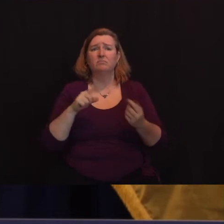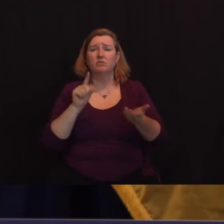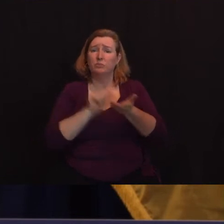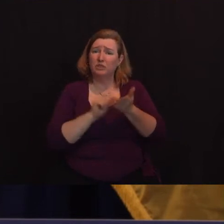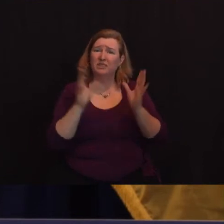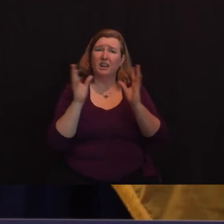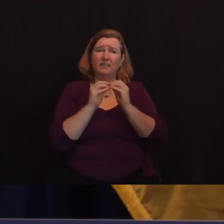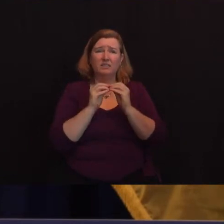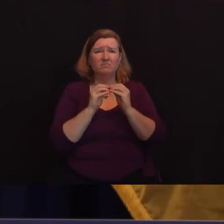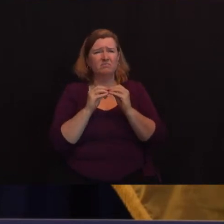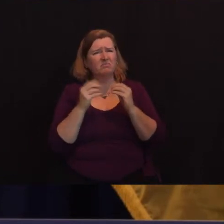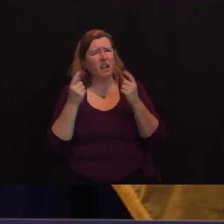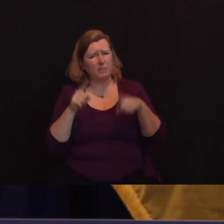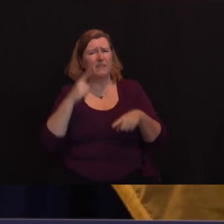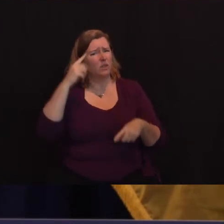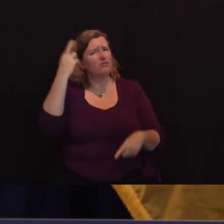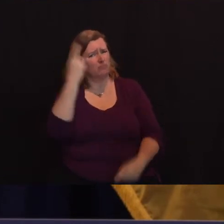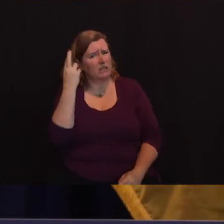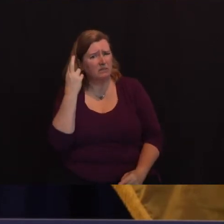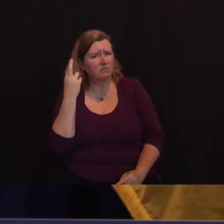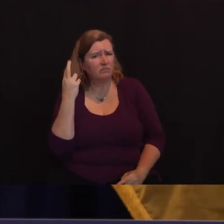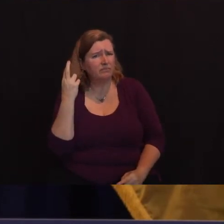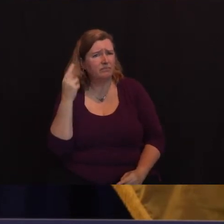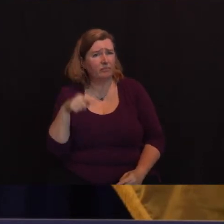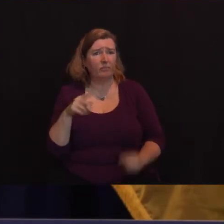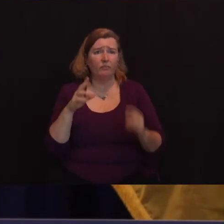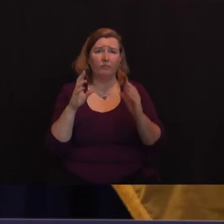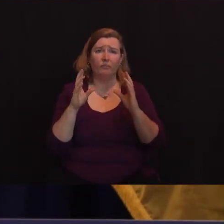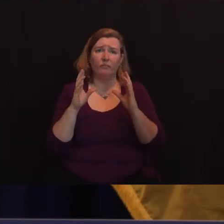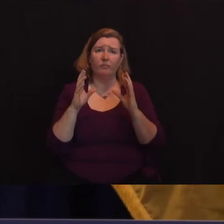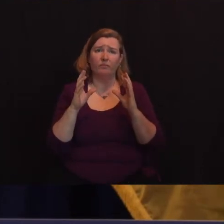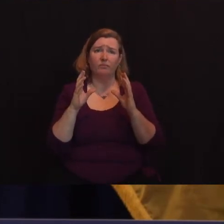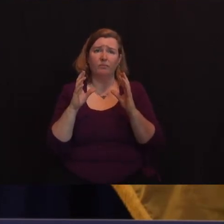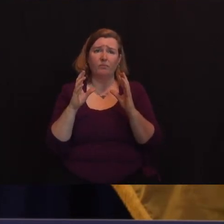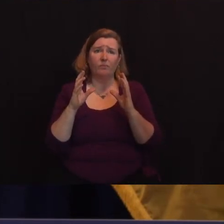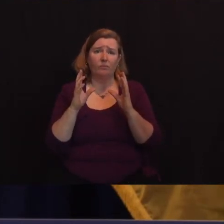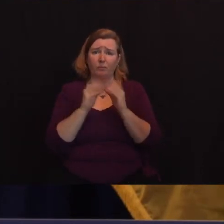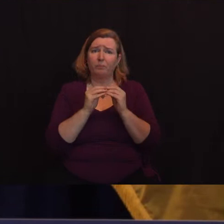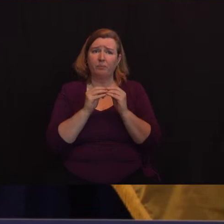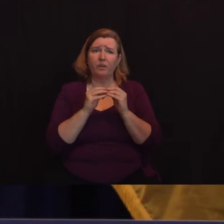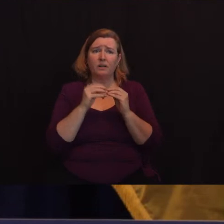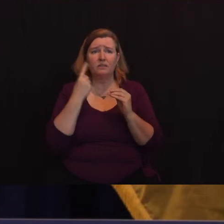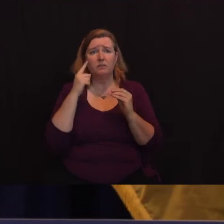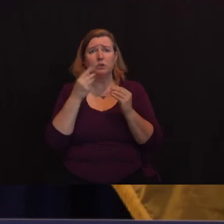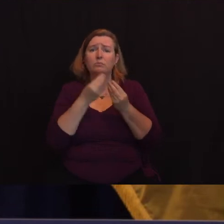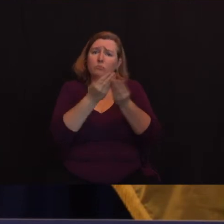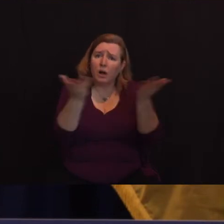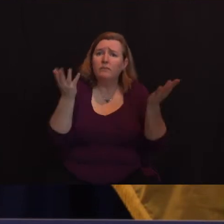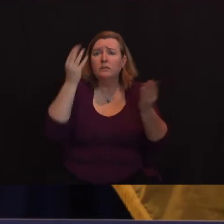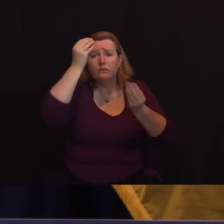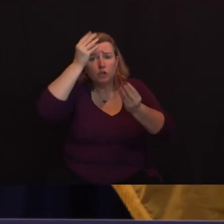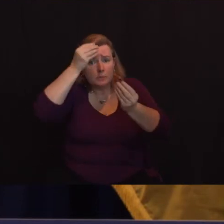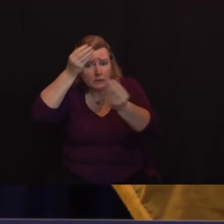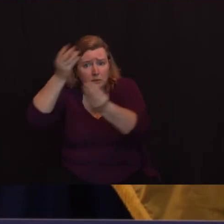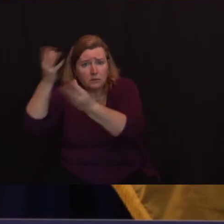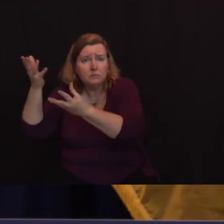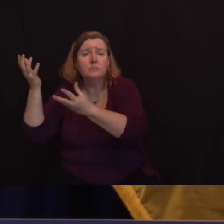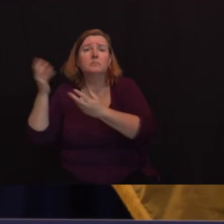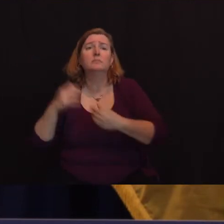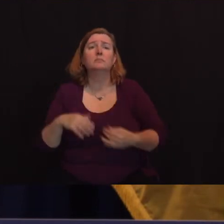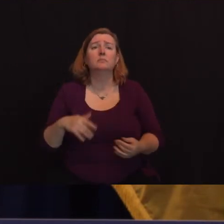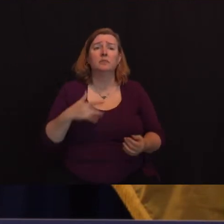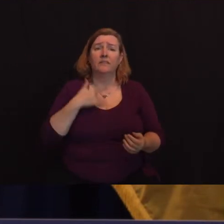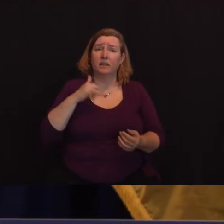reason, and that is to deliver as best we can and as accurately as we can the information that we think is relevant for